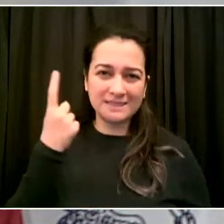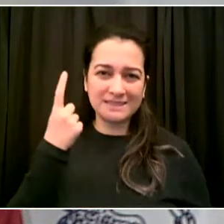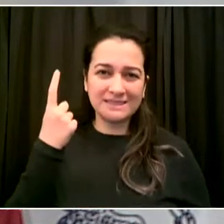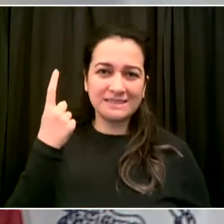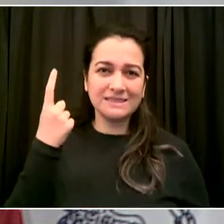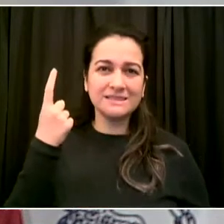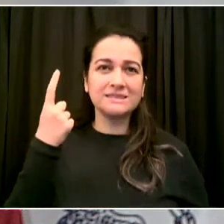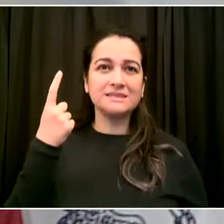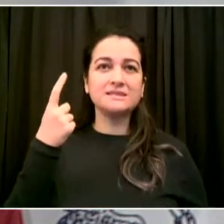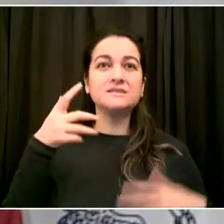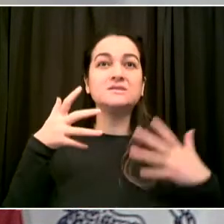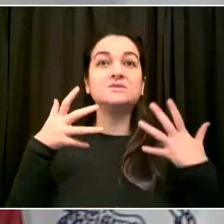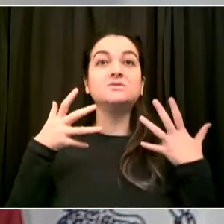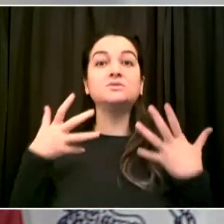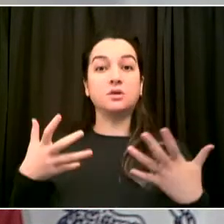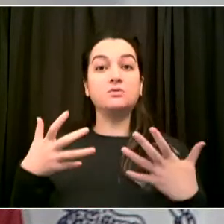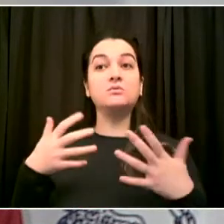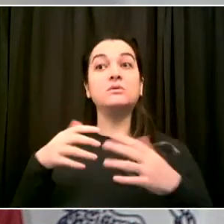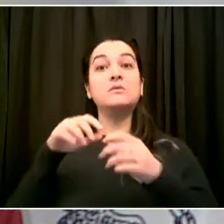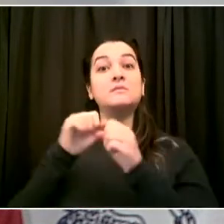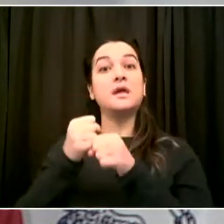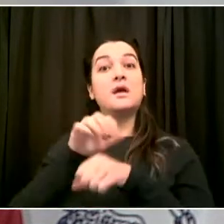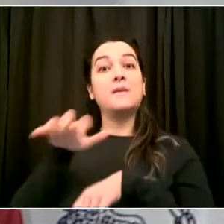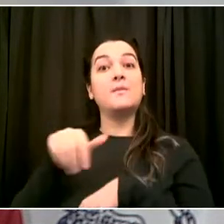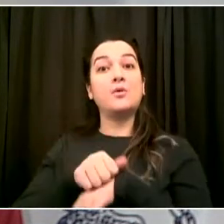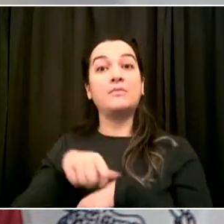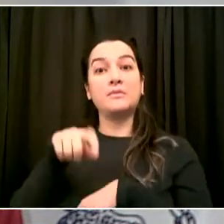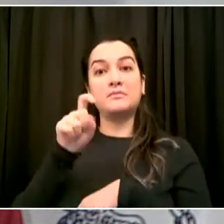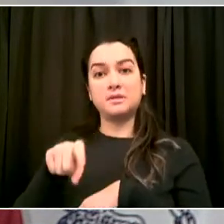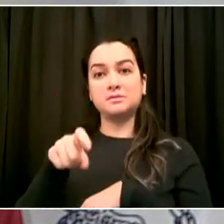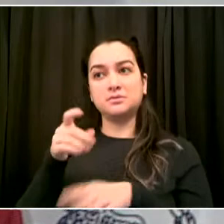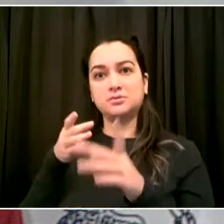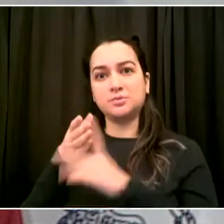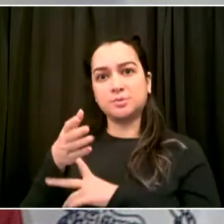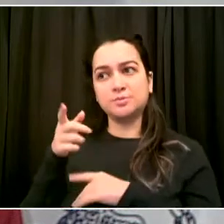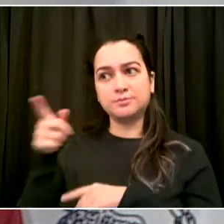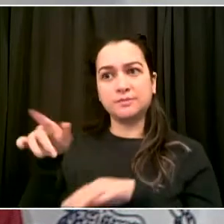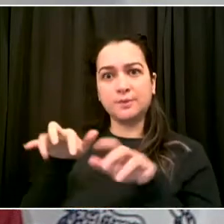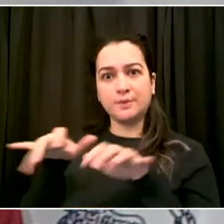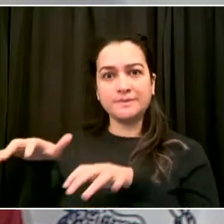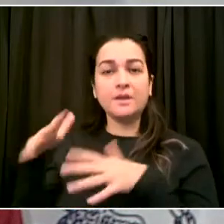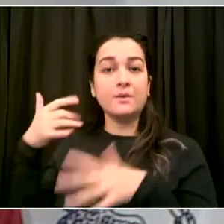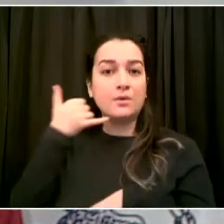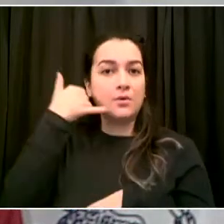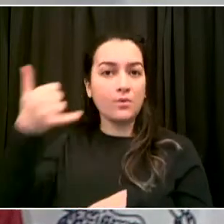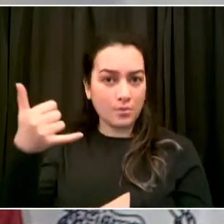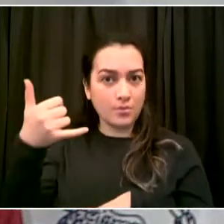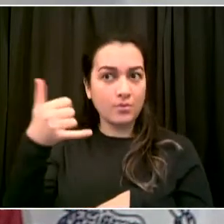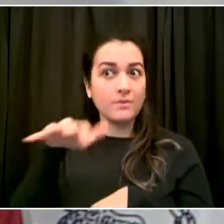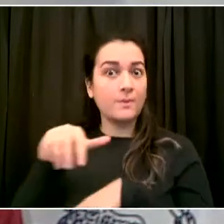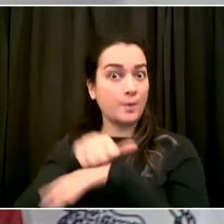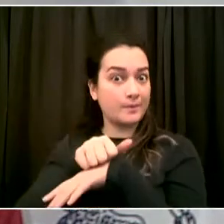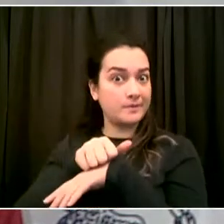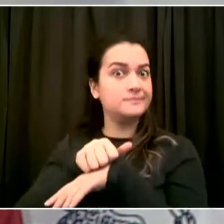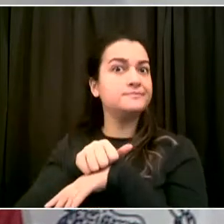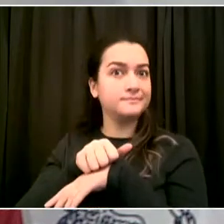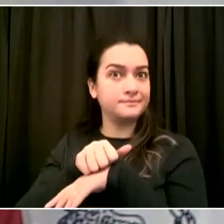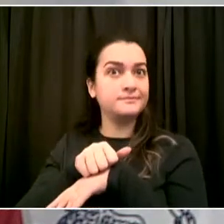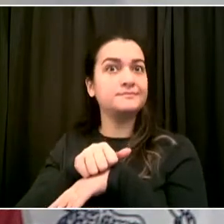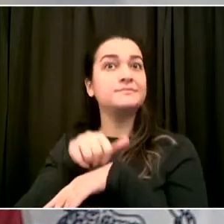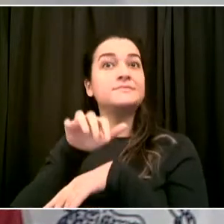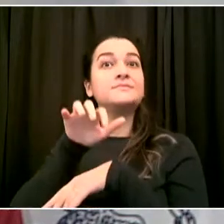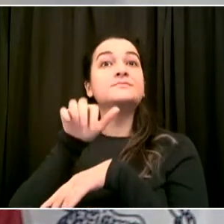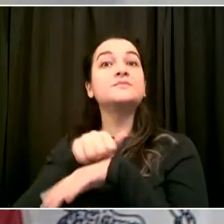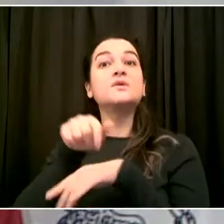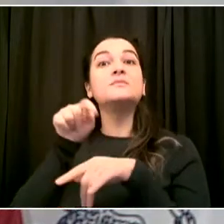getting vaccinated who are ready to be vaccinated, making sure they qualify, of course, but also making sure there are not